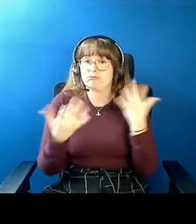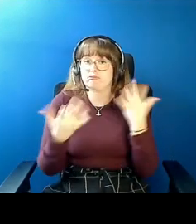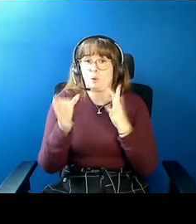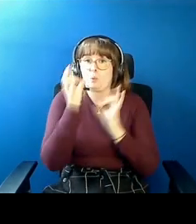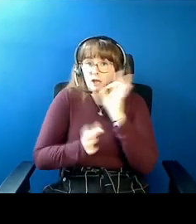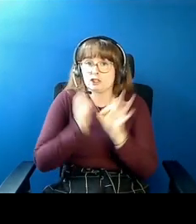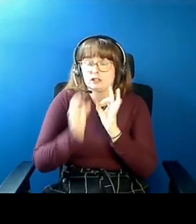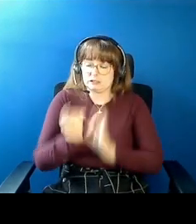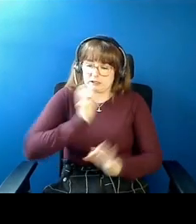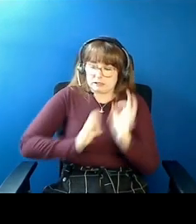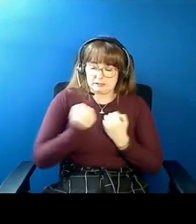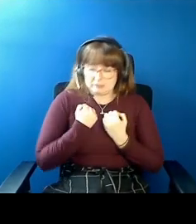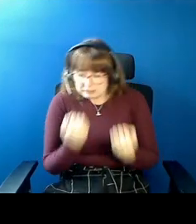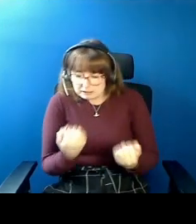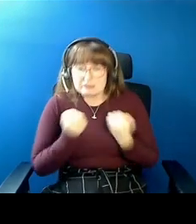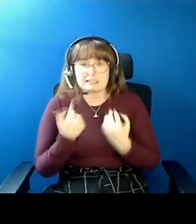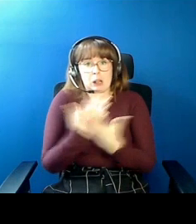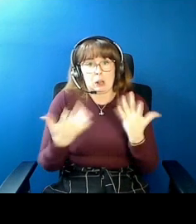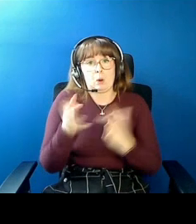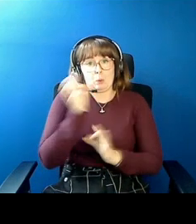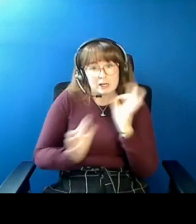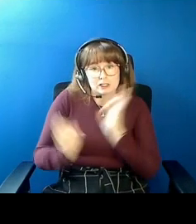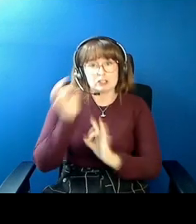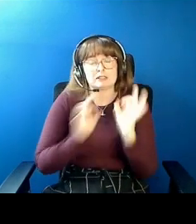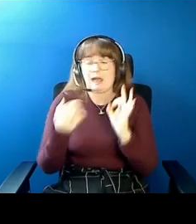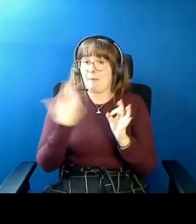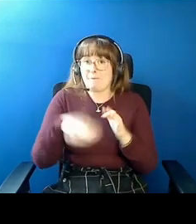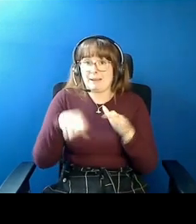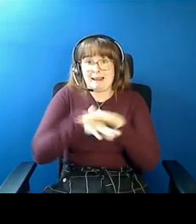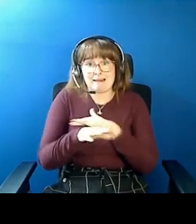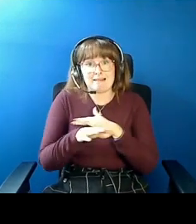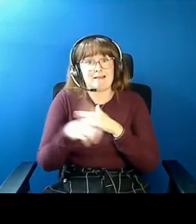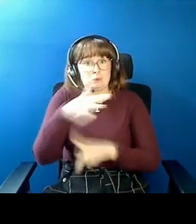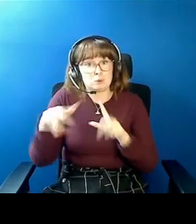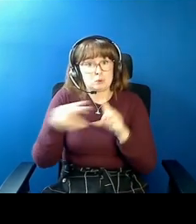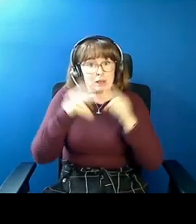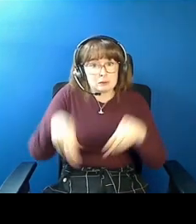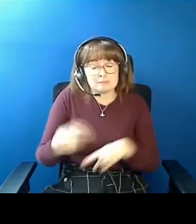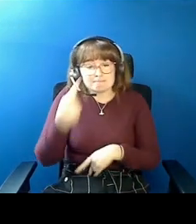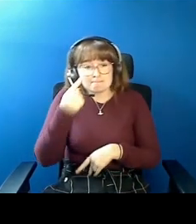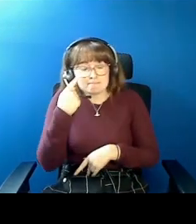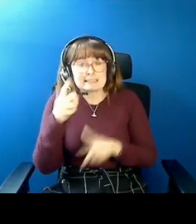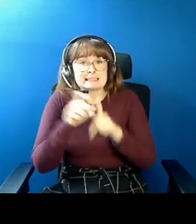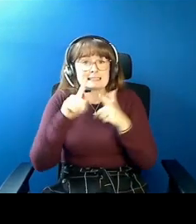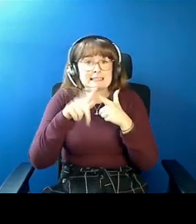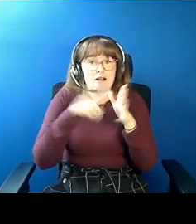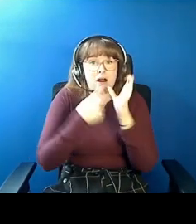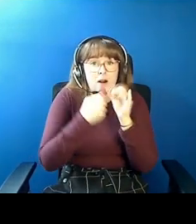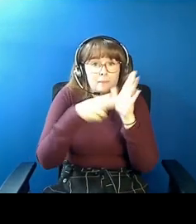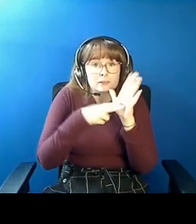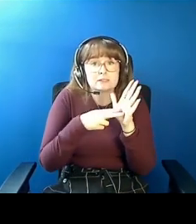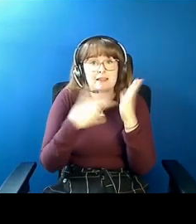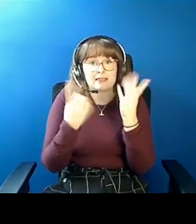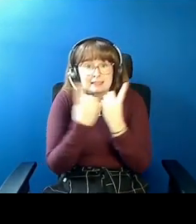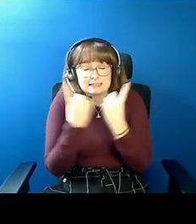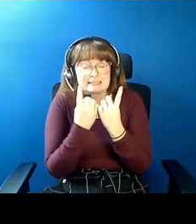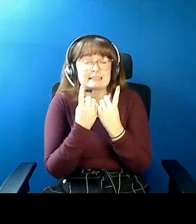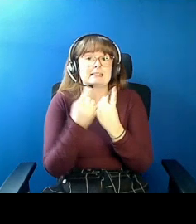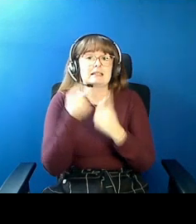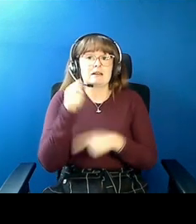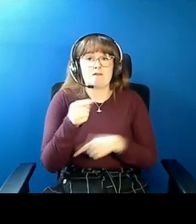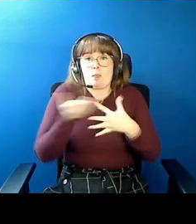yourself. Now, I've sat in social housing looking at decarbonising stock for the portfolio